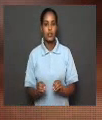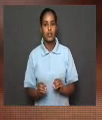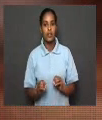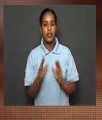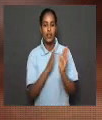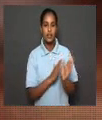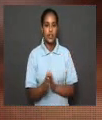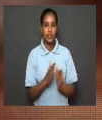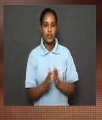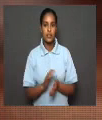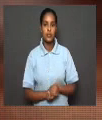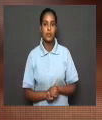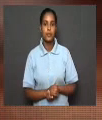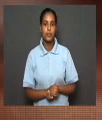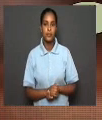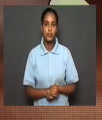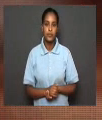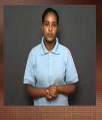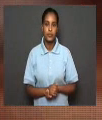Students, let's get ready.